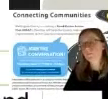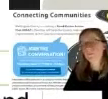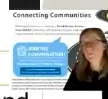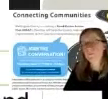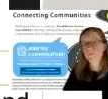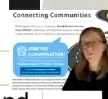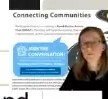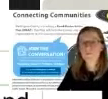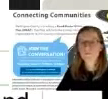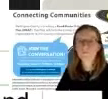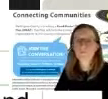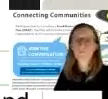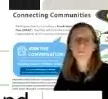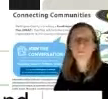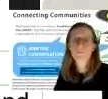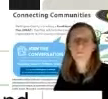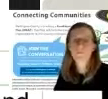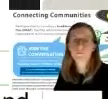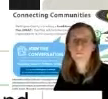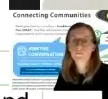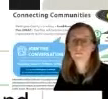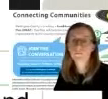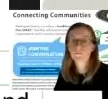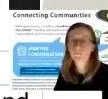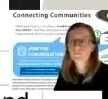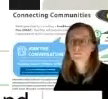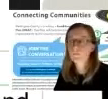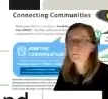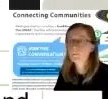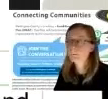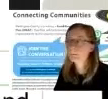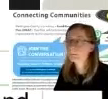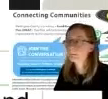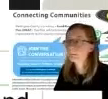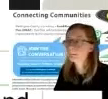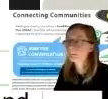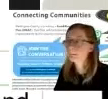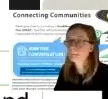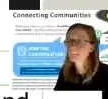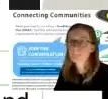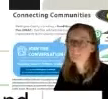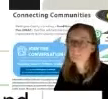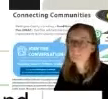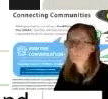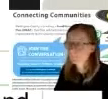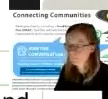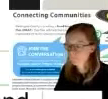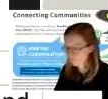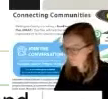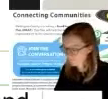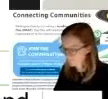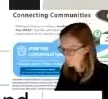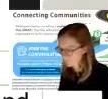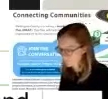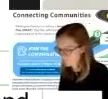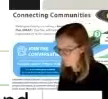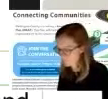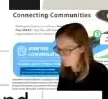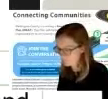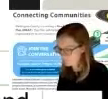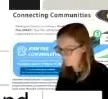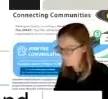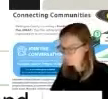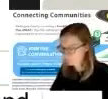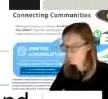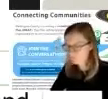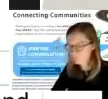responsible. The criteria that we're reviewing, natural hazard areas, air quality, climate change,